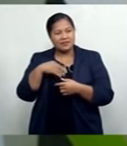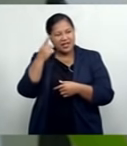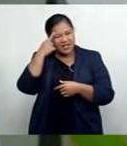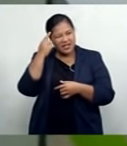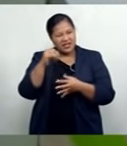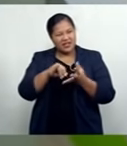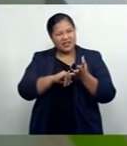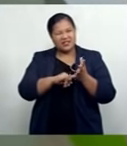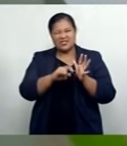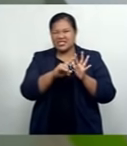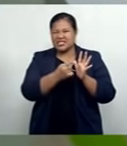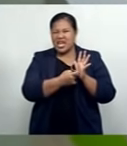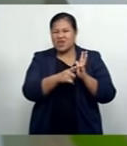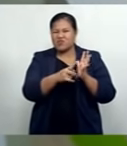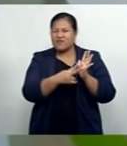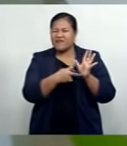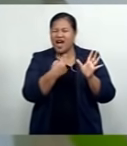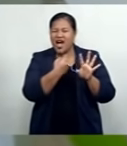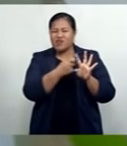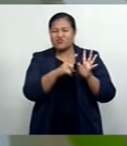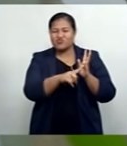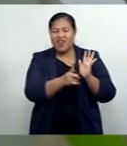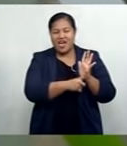Sitiveni Rabuka